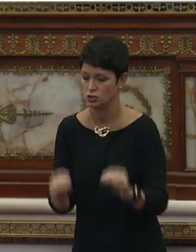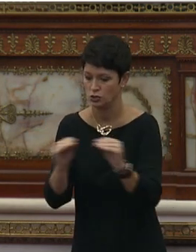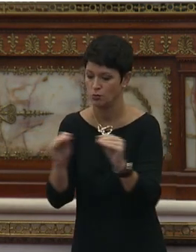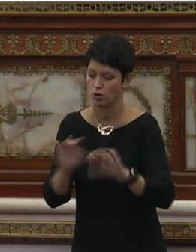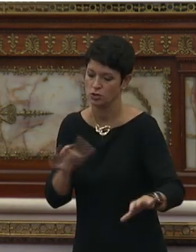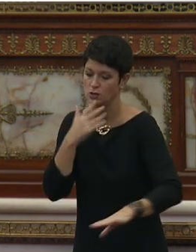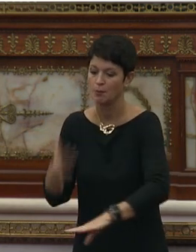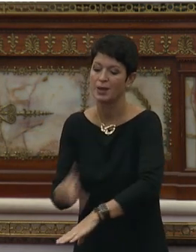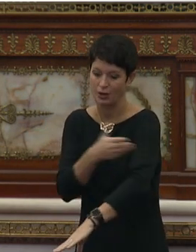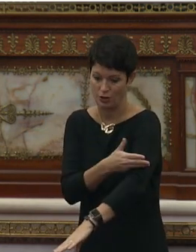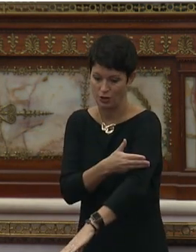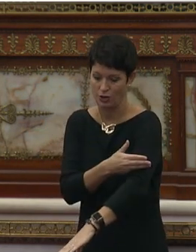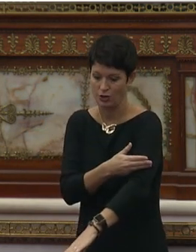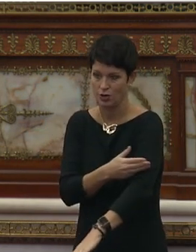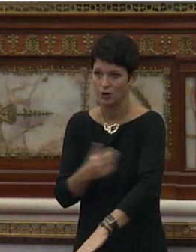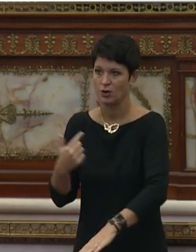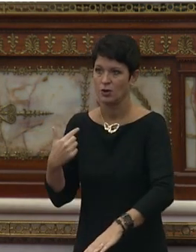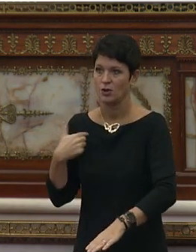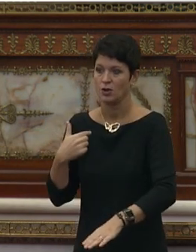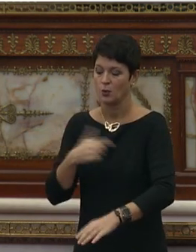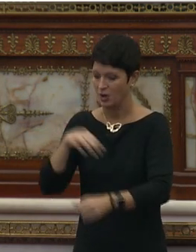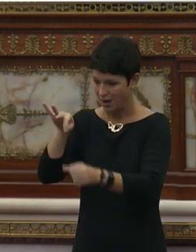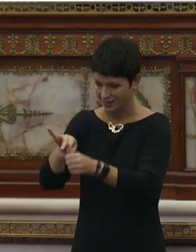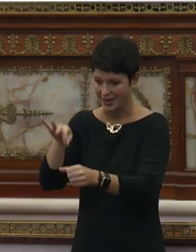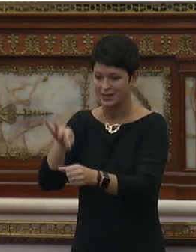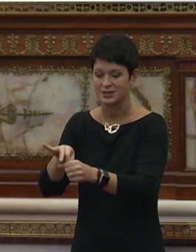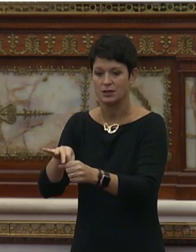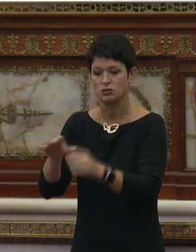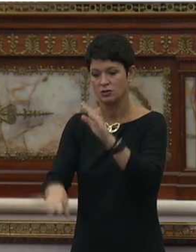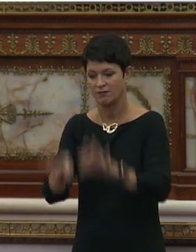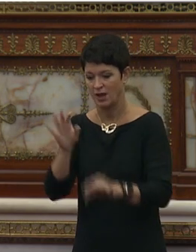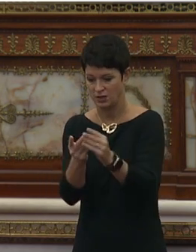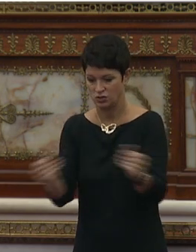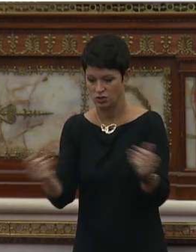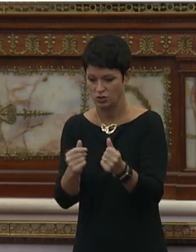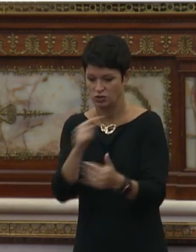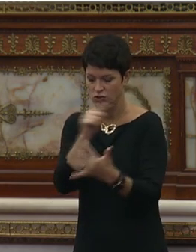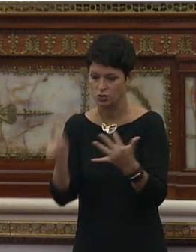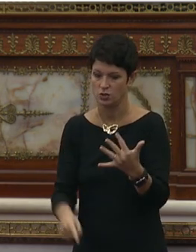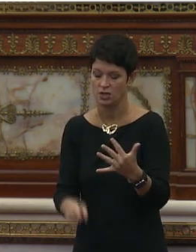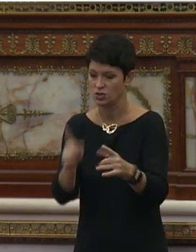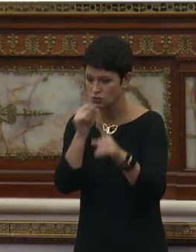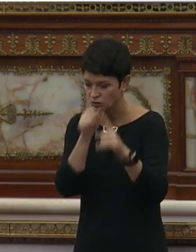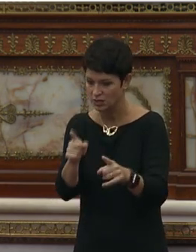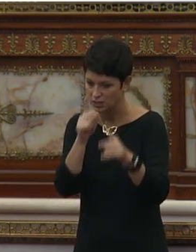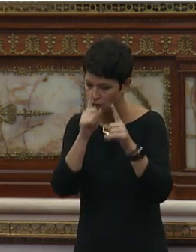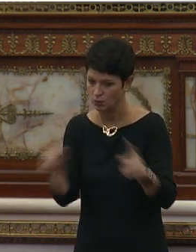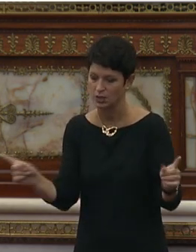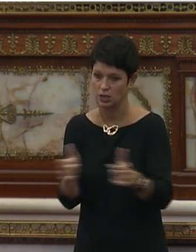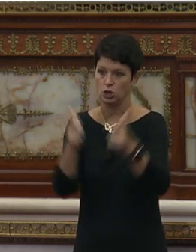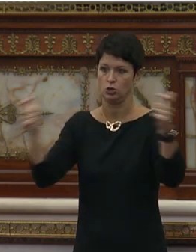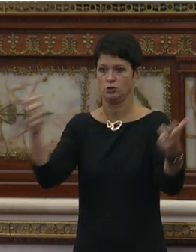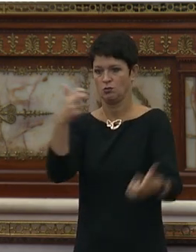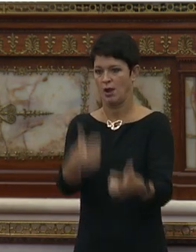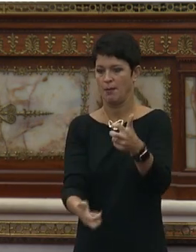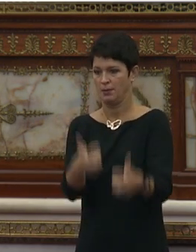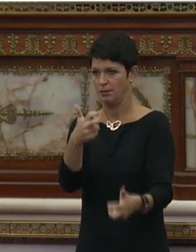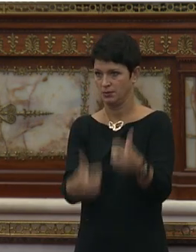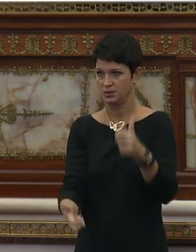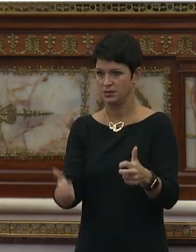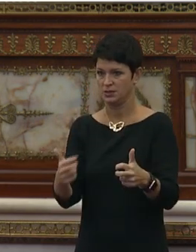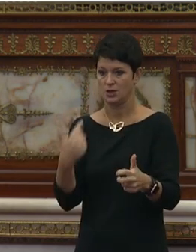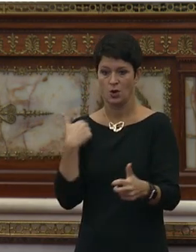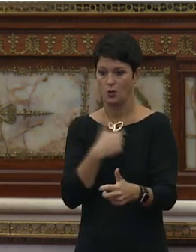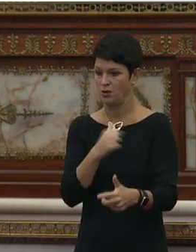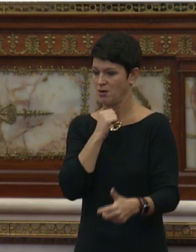to do better. We are elected into office to find solutions to these seamlessly insurmountable problems. Our hands